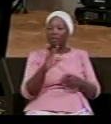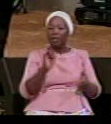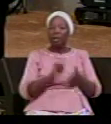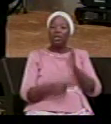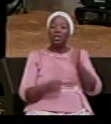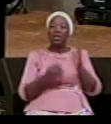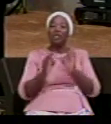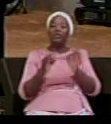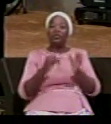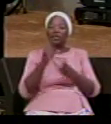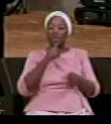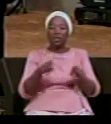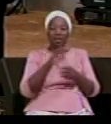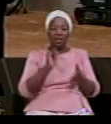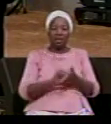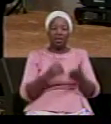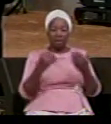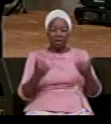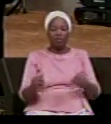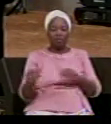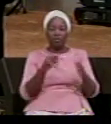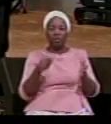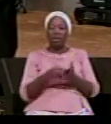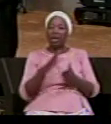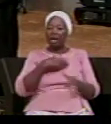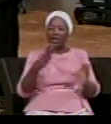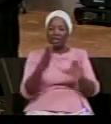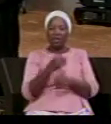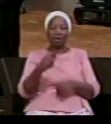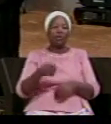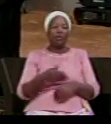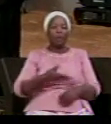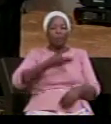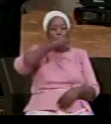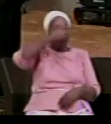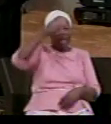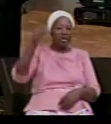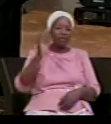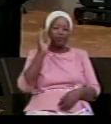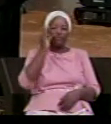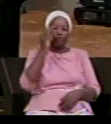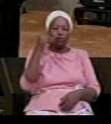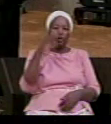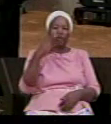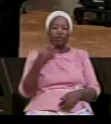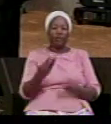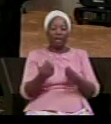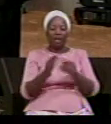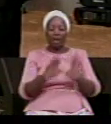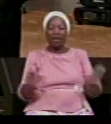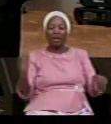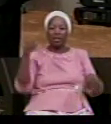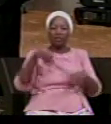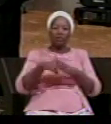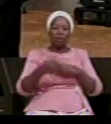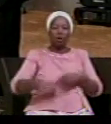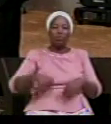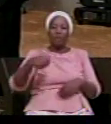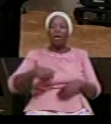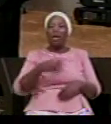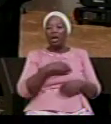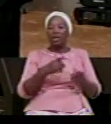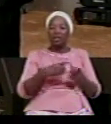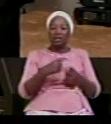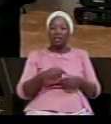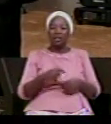this, and take of the best fruits of the land in your vessels. The fruits of the